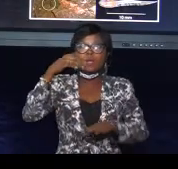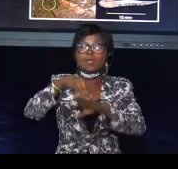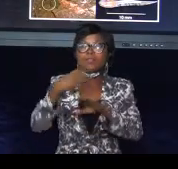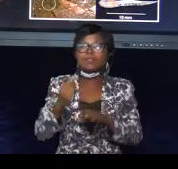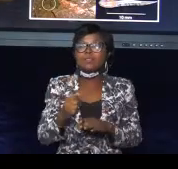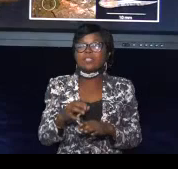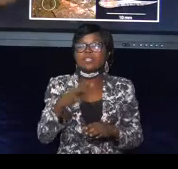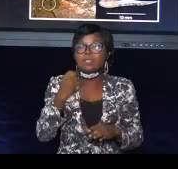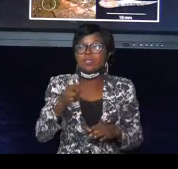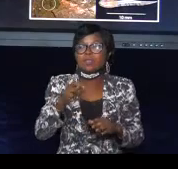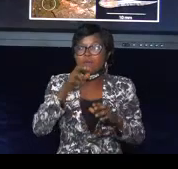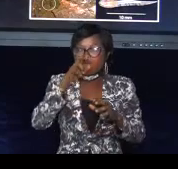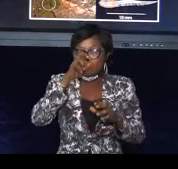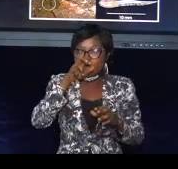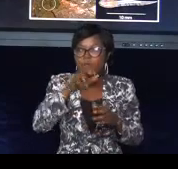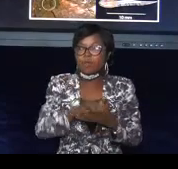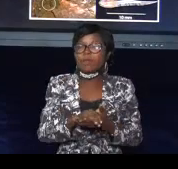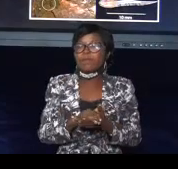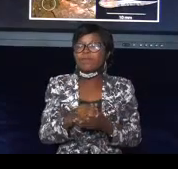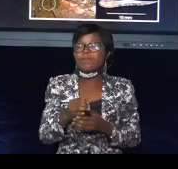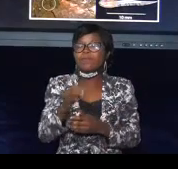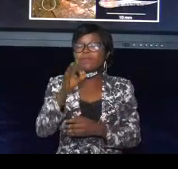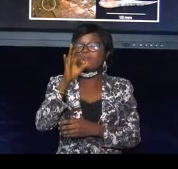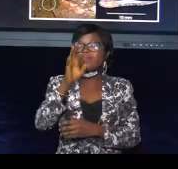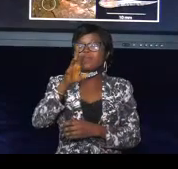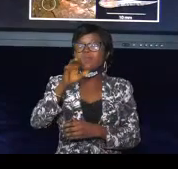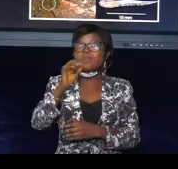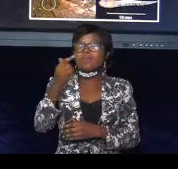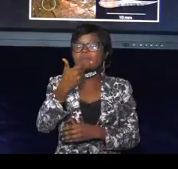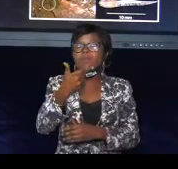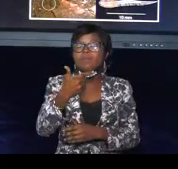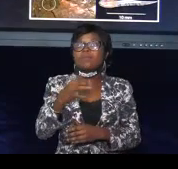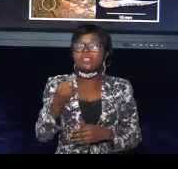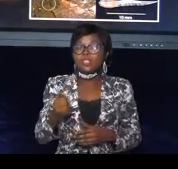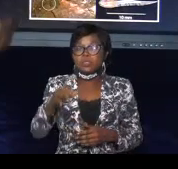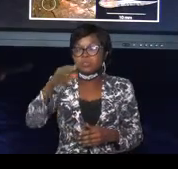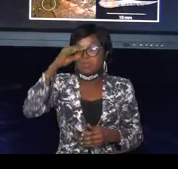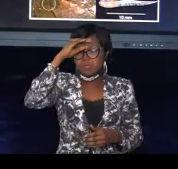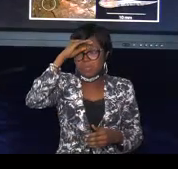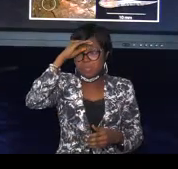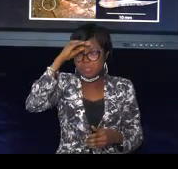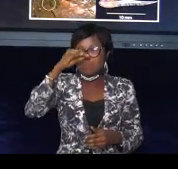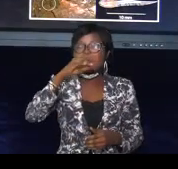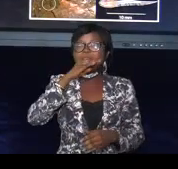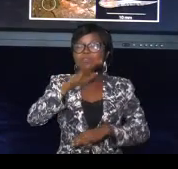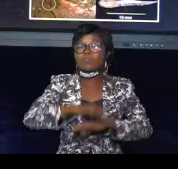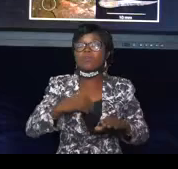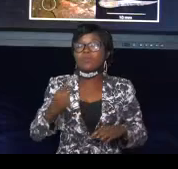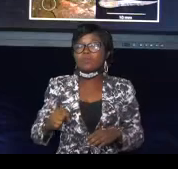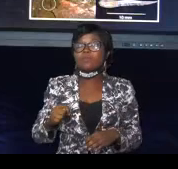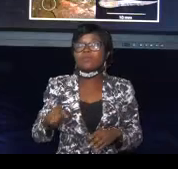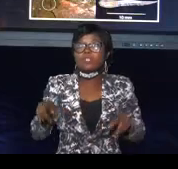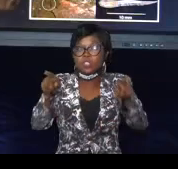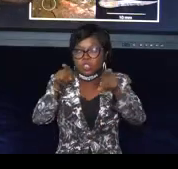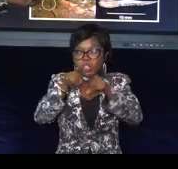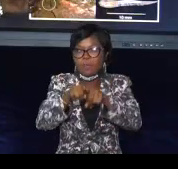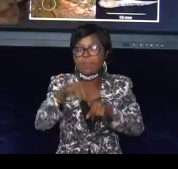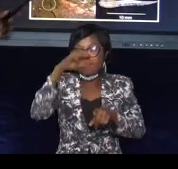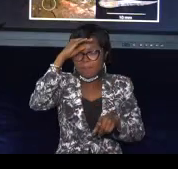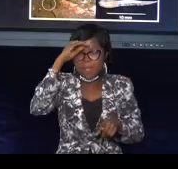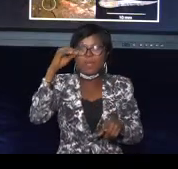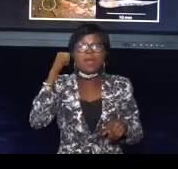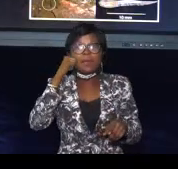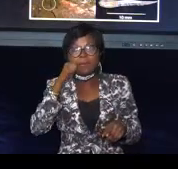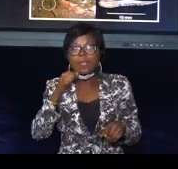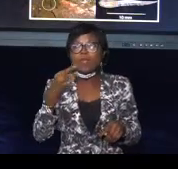at this one, a frog. Yes. The male is called the frog. The female too is called the